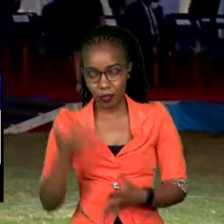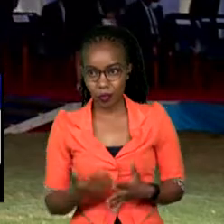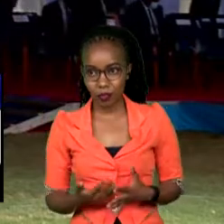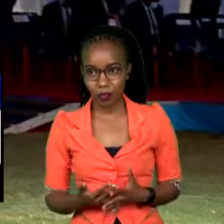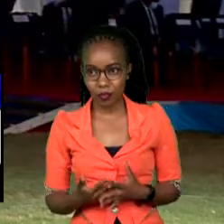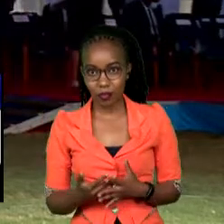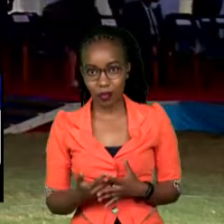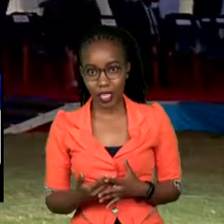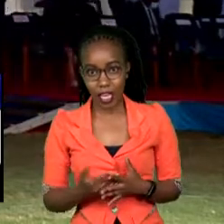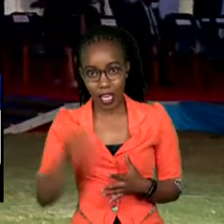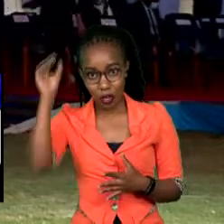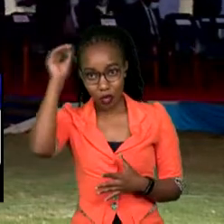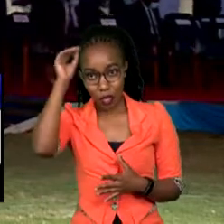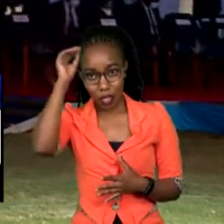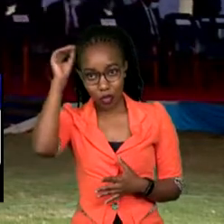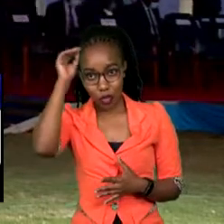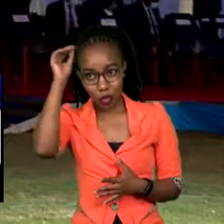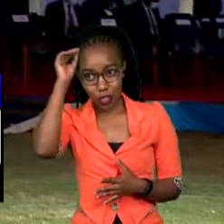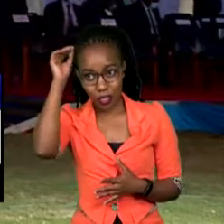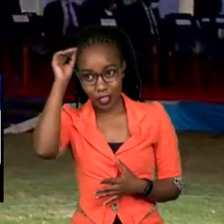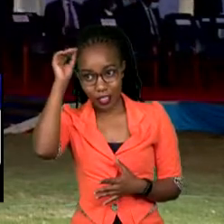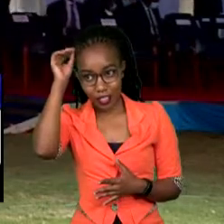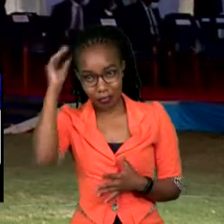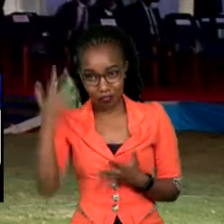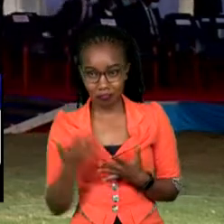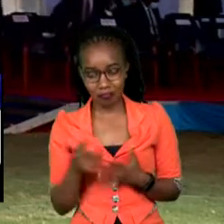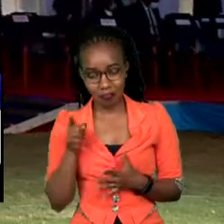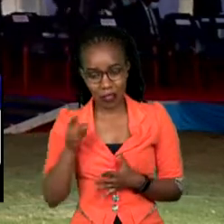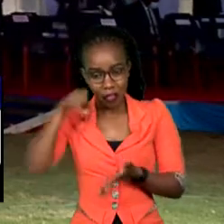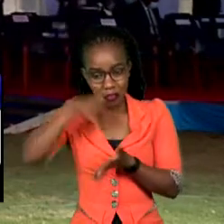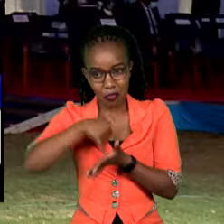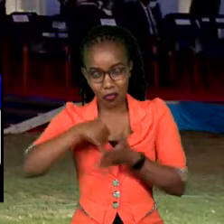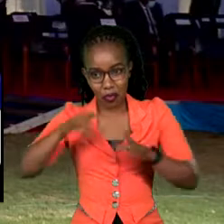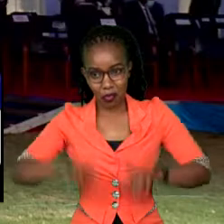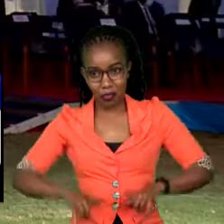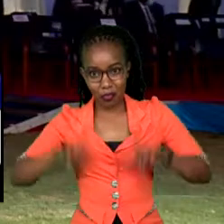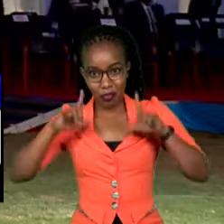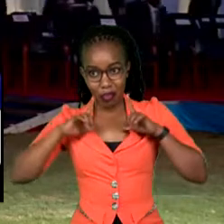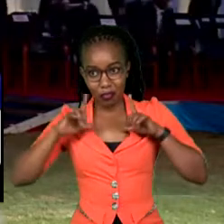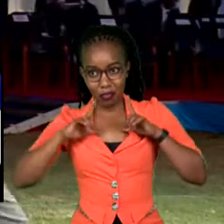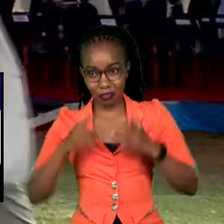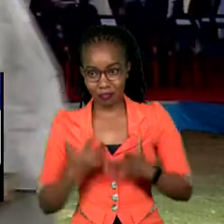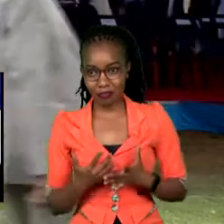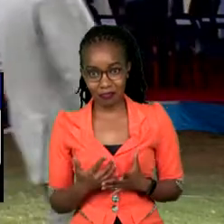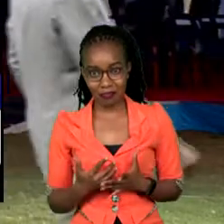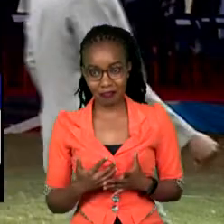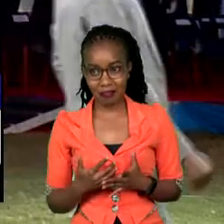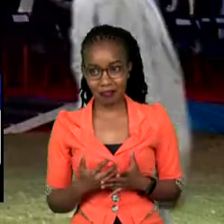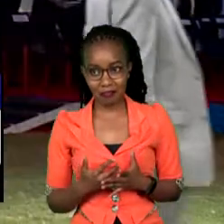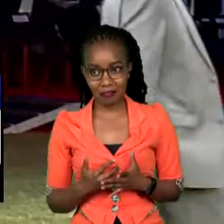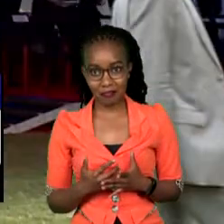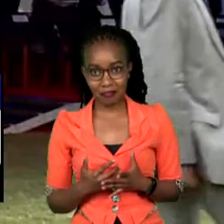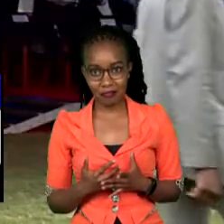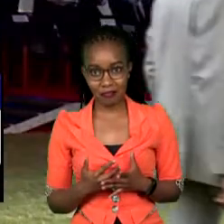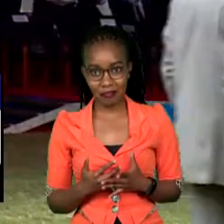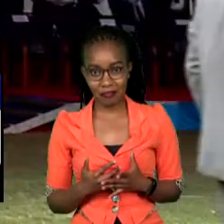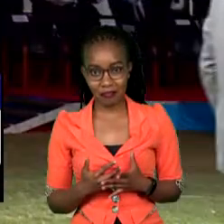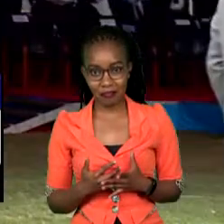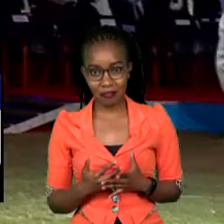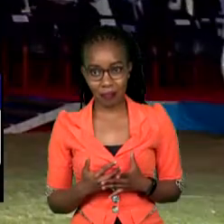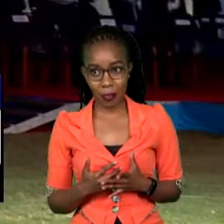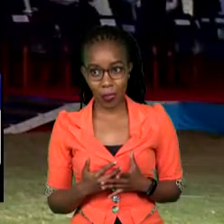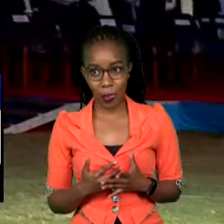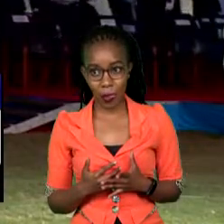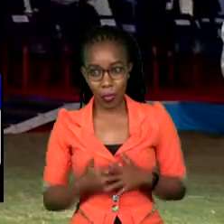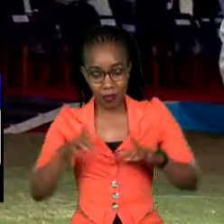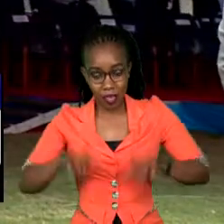continuous education is part of life, and I like to improve